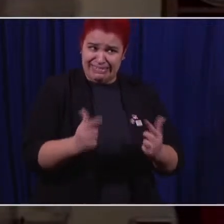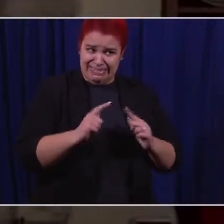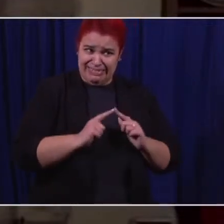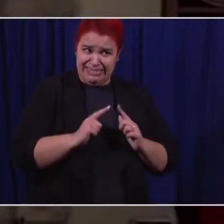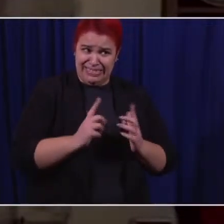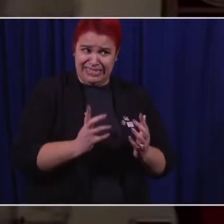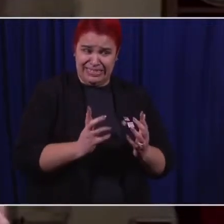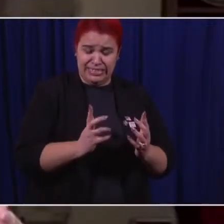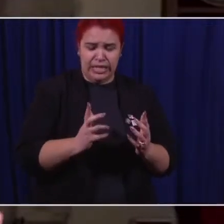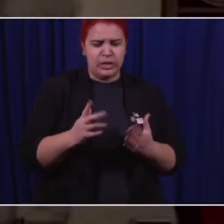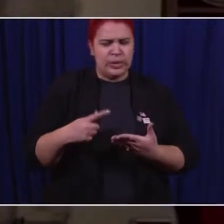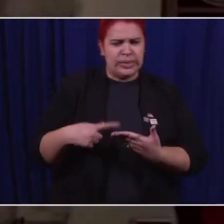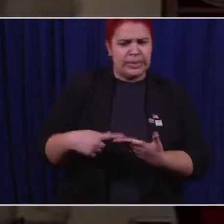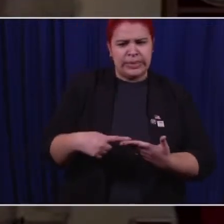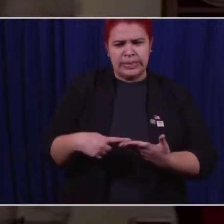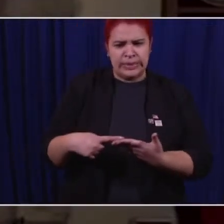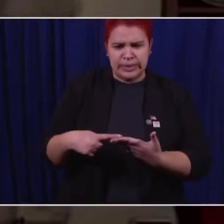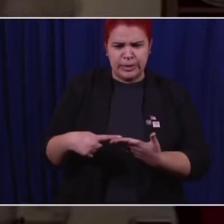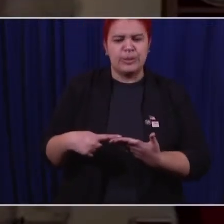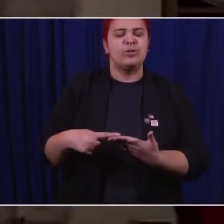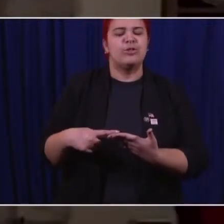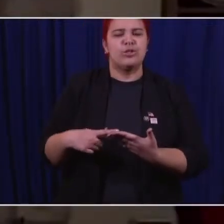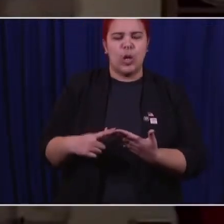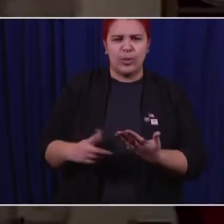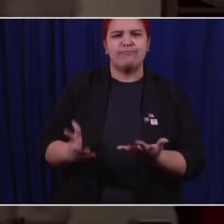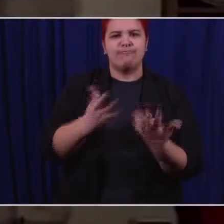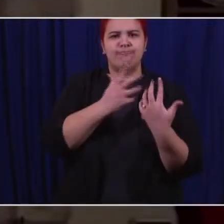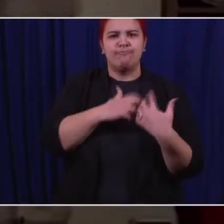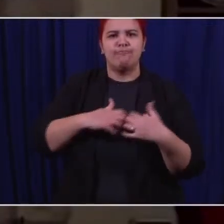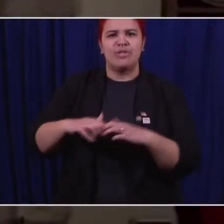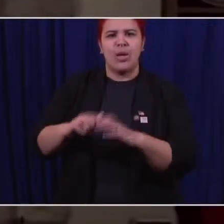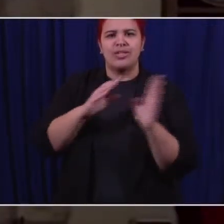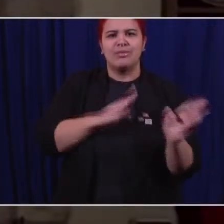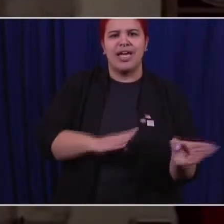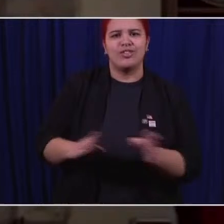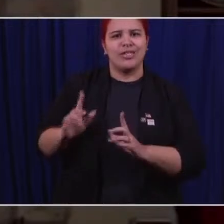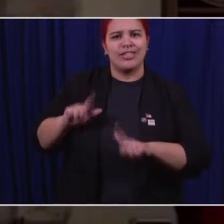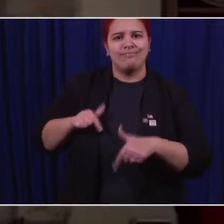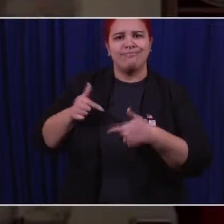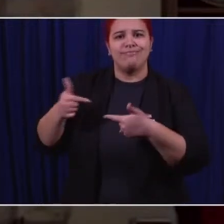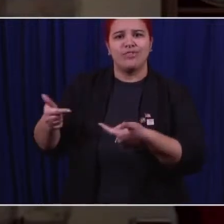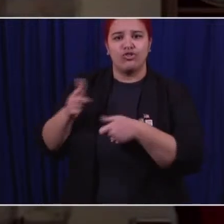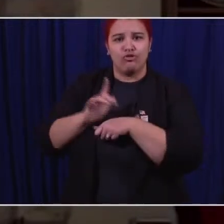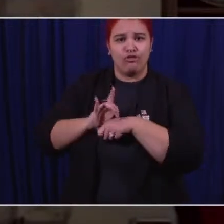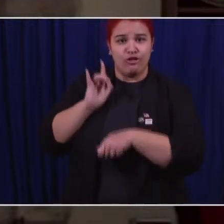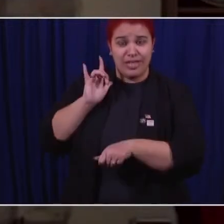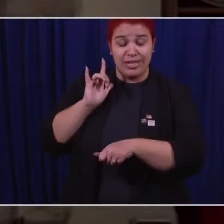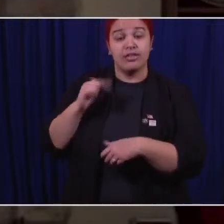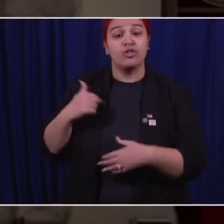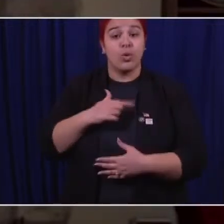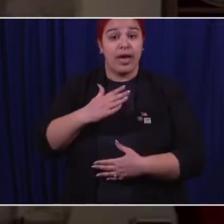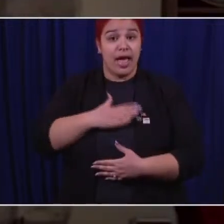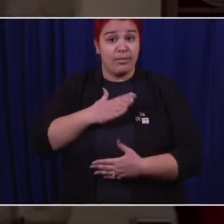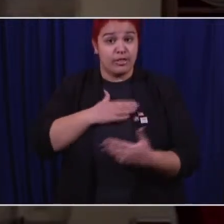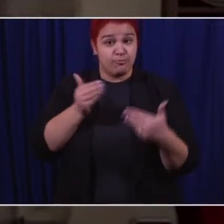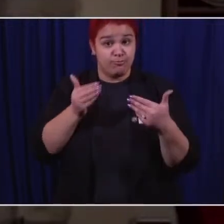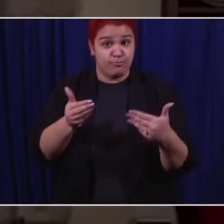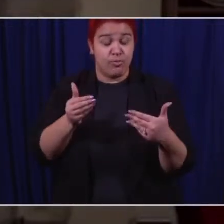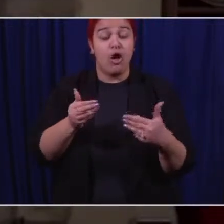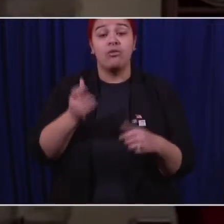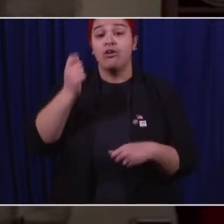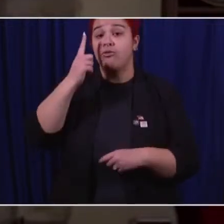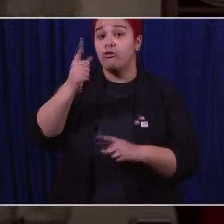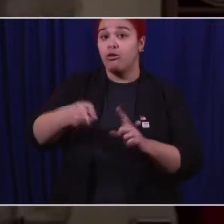we worked it out so they could start a few days earlier. We're happy to get started on this. Our goal is to start February